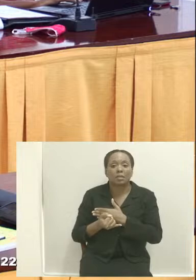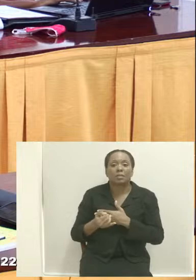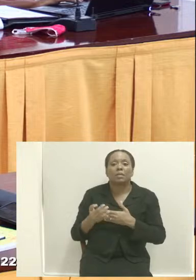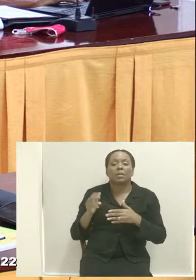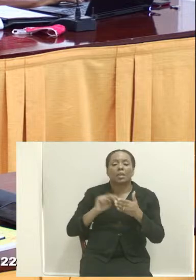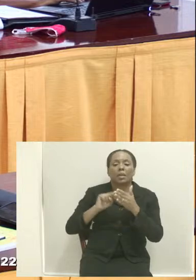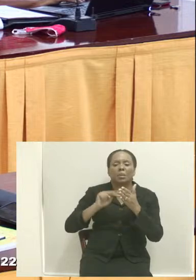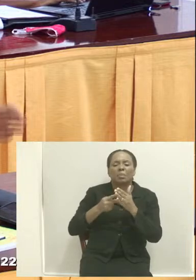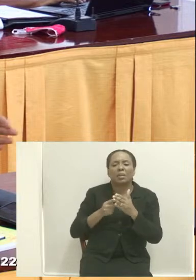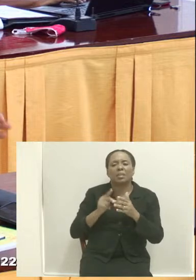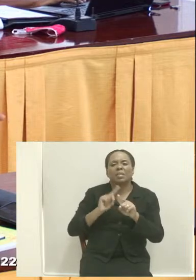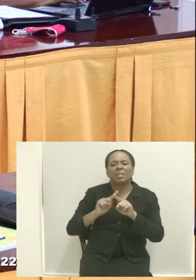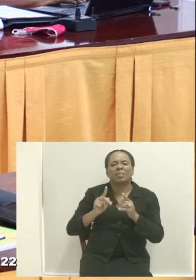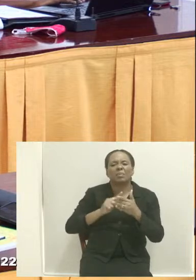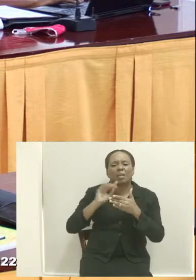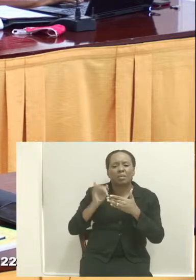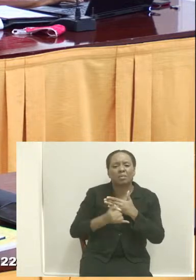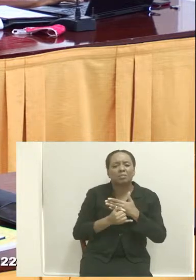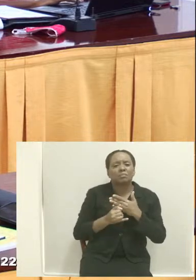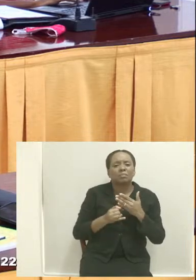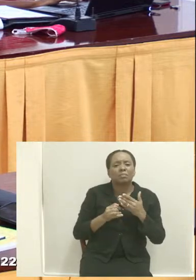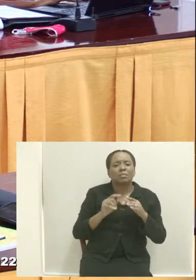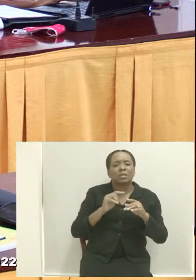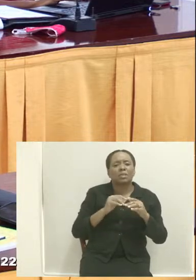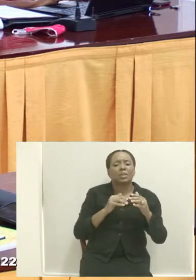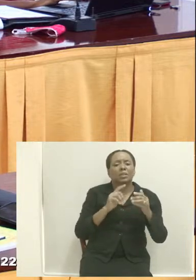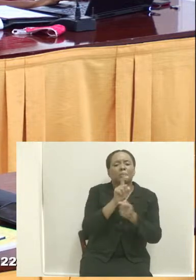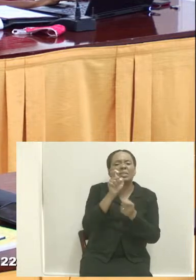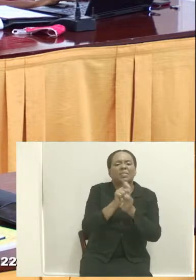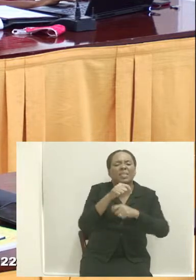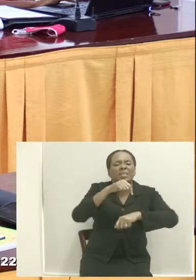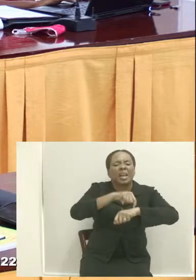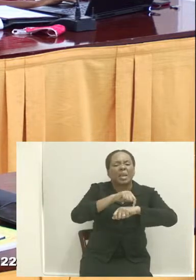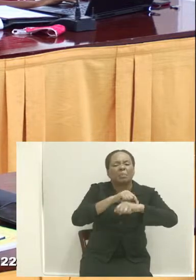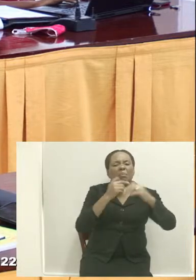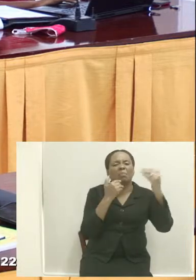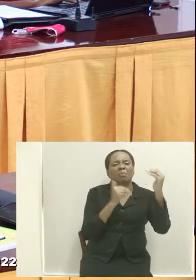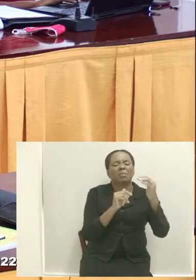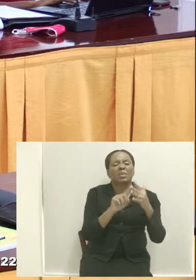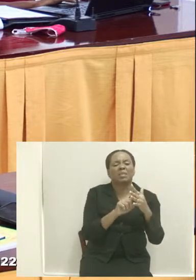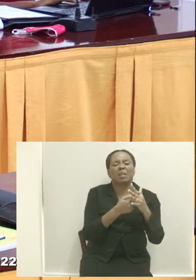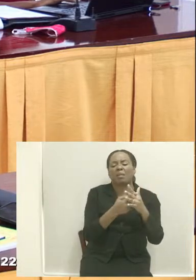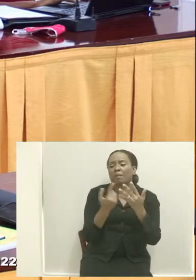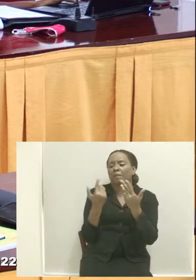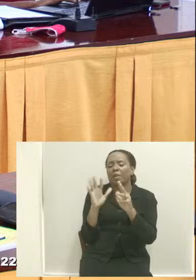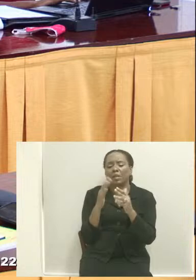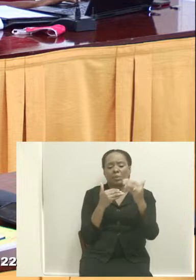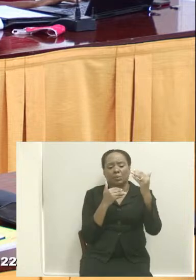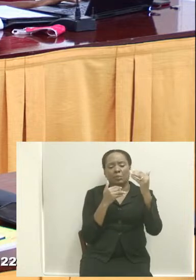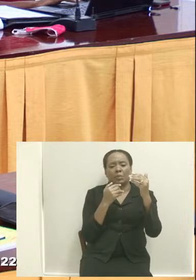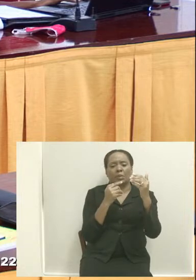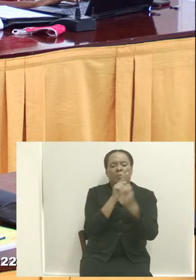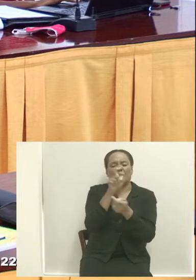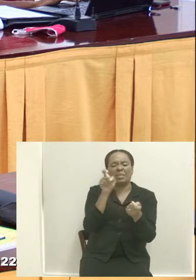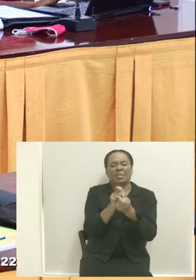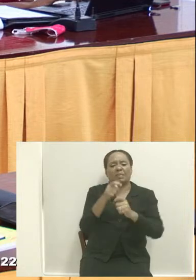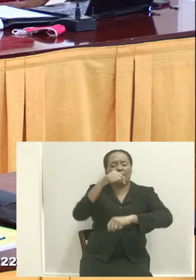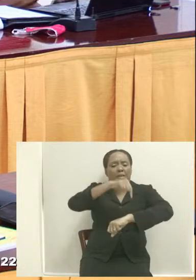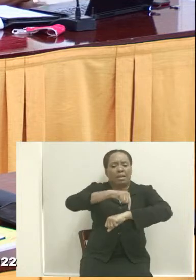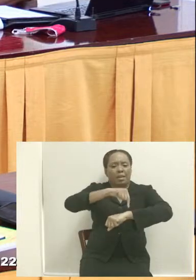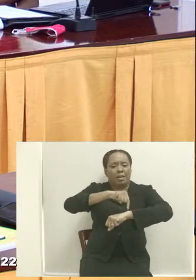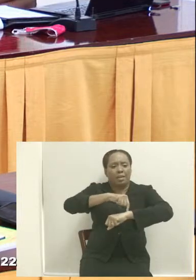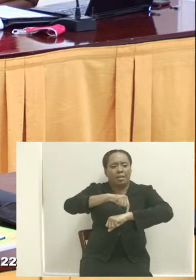to have, ma'am, businesses in a mode where they can access funding in